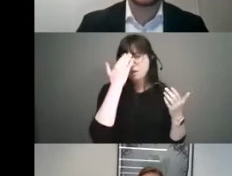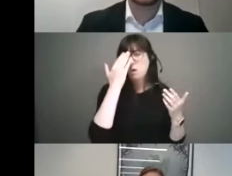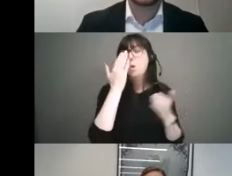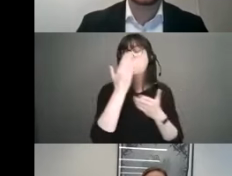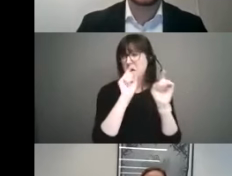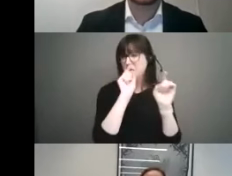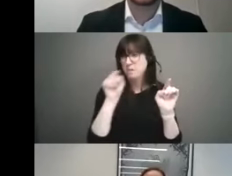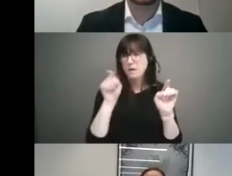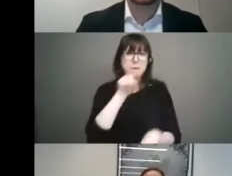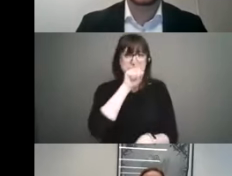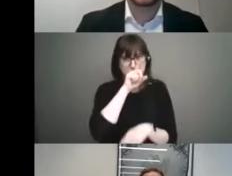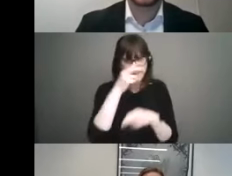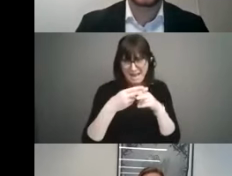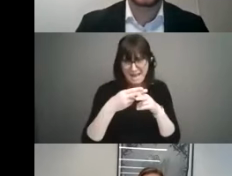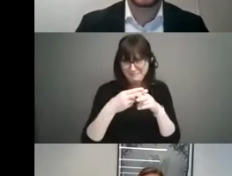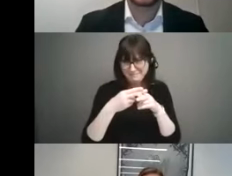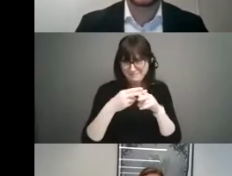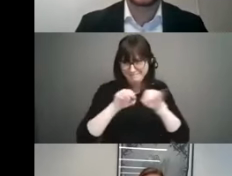assessors, I don't want to name them on